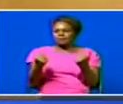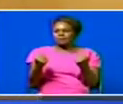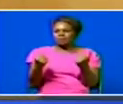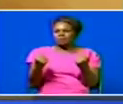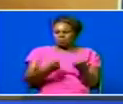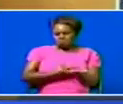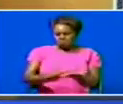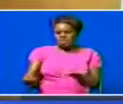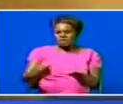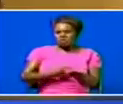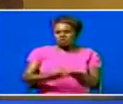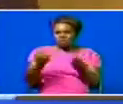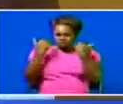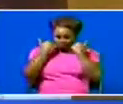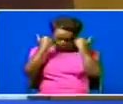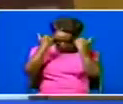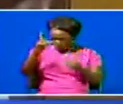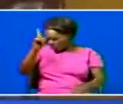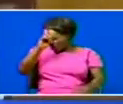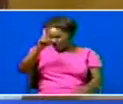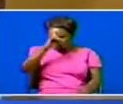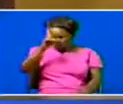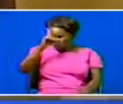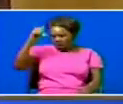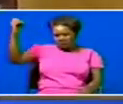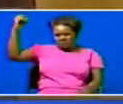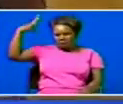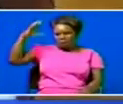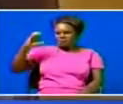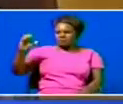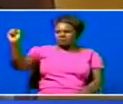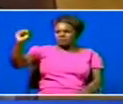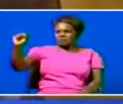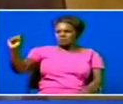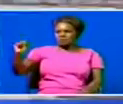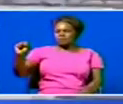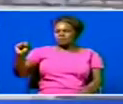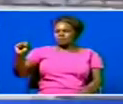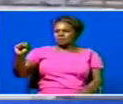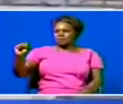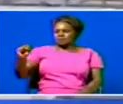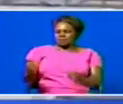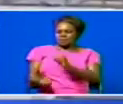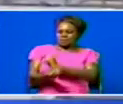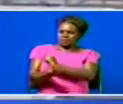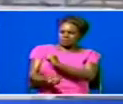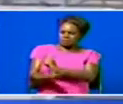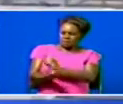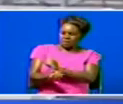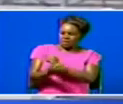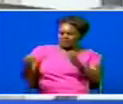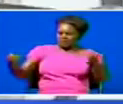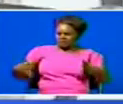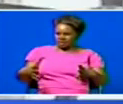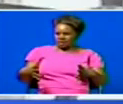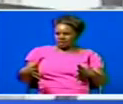After weeks of anxiety and speculation, Energy Cabinet Secretary Charles Keter came out attempting to put the record straight